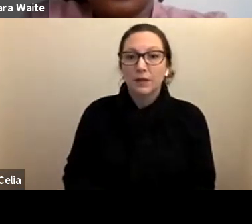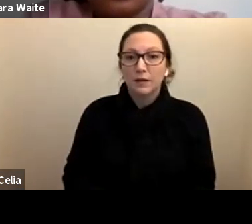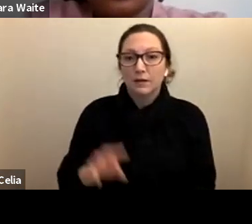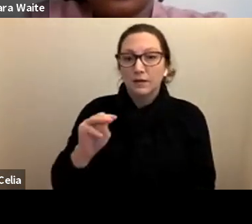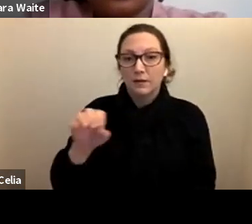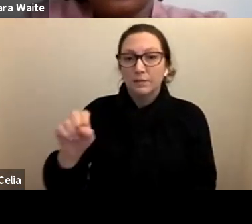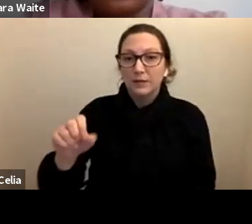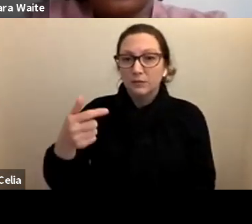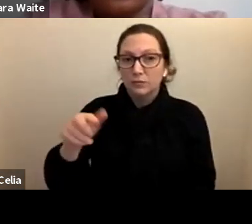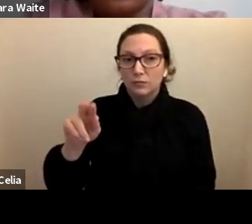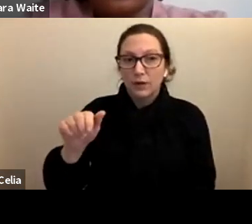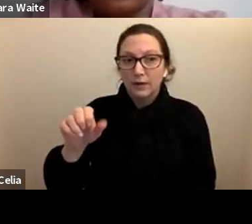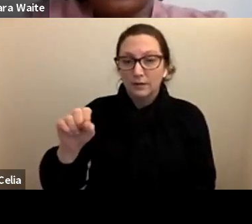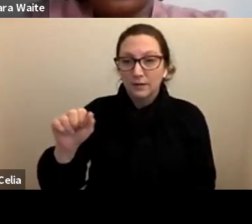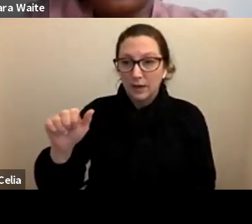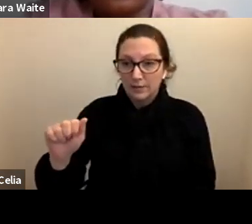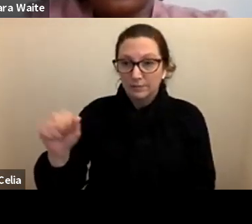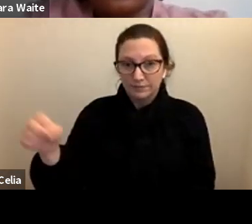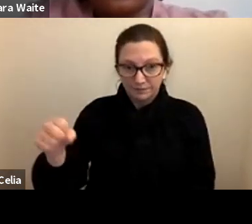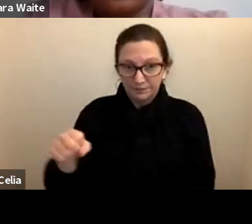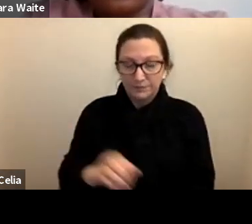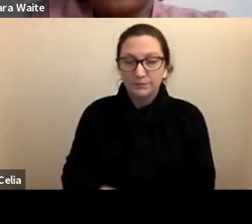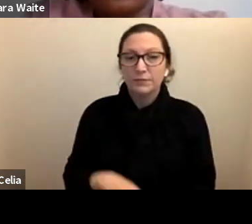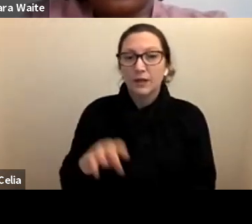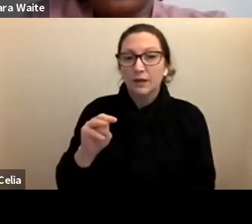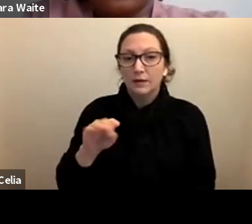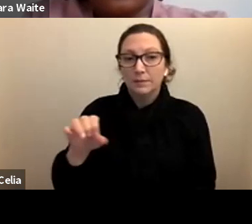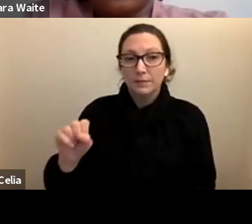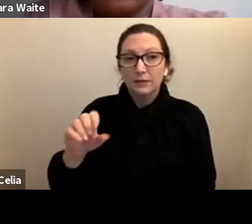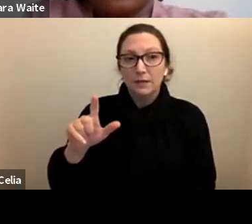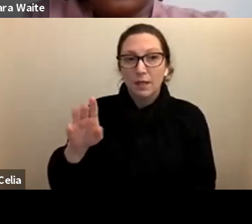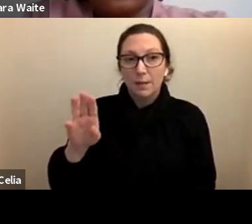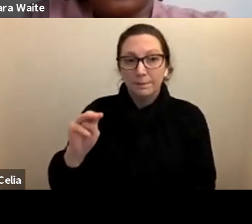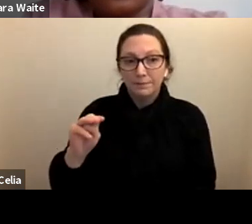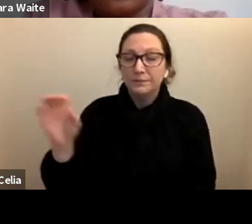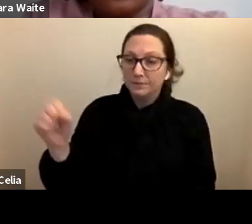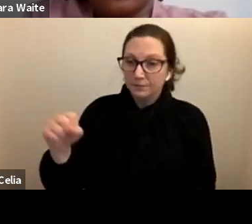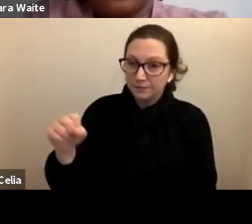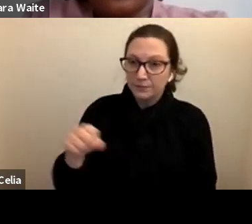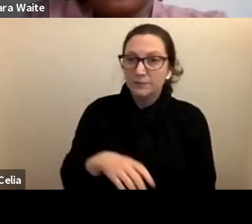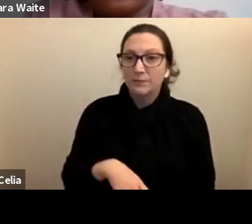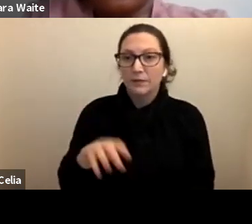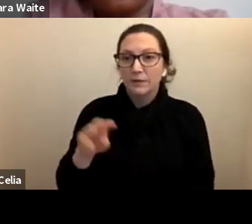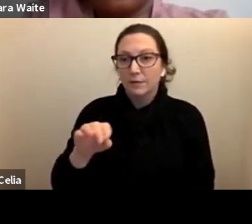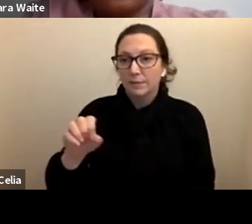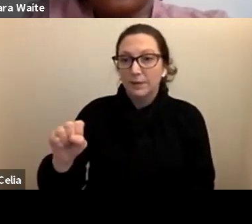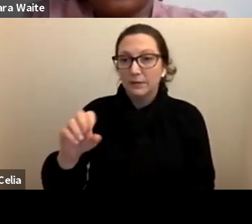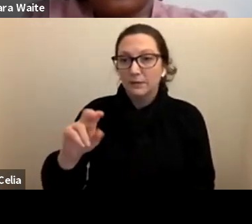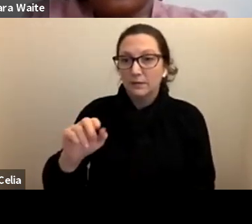Ms. Grassa? Aye. Ms. Lam? Aye. Ms.